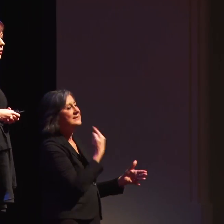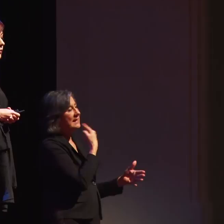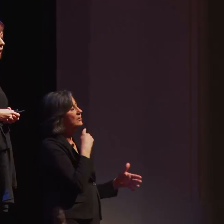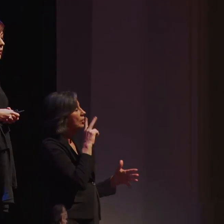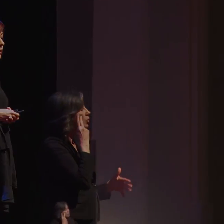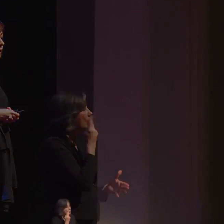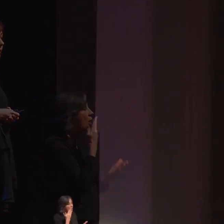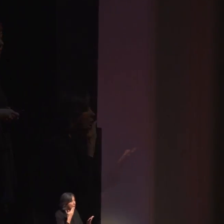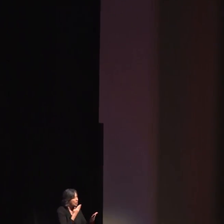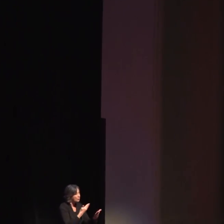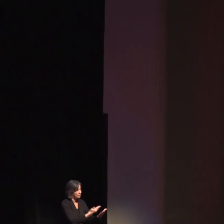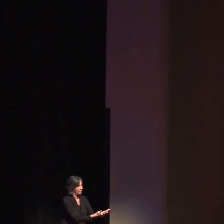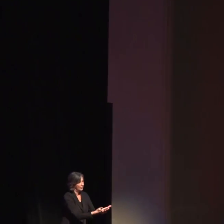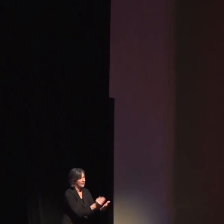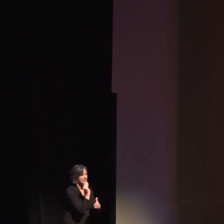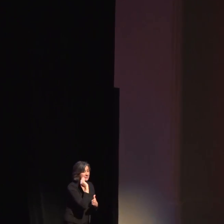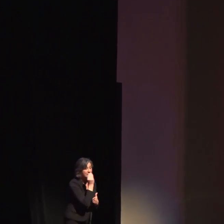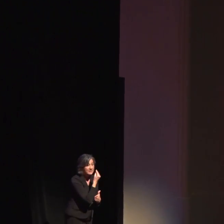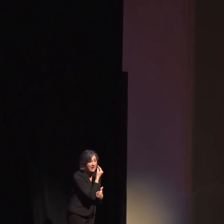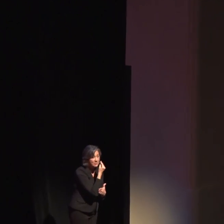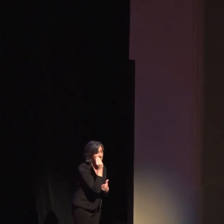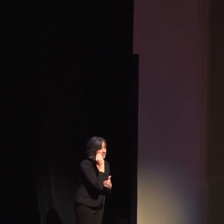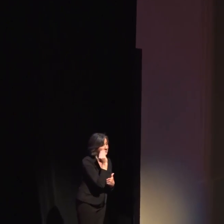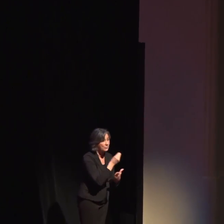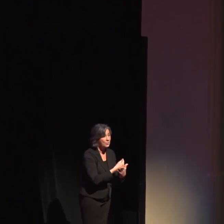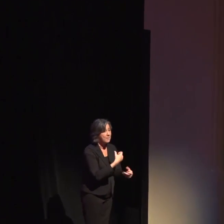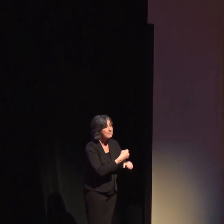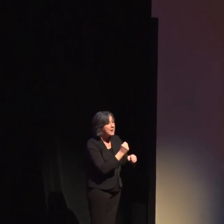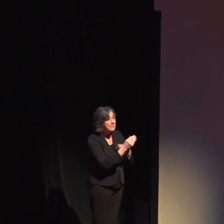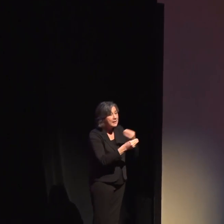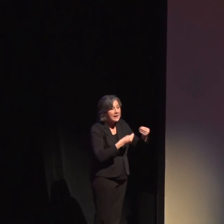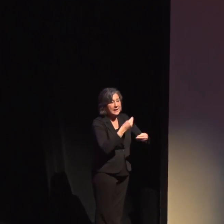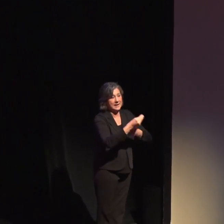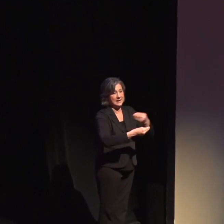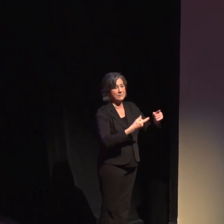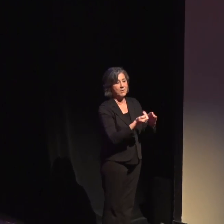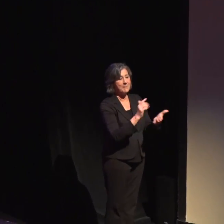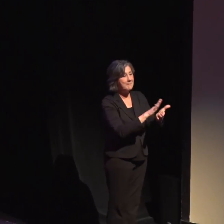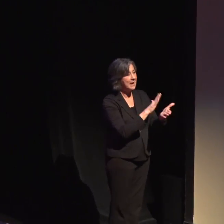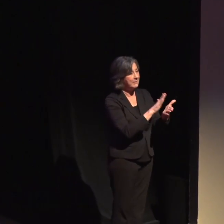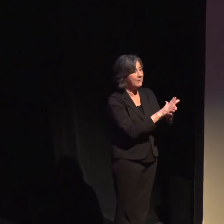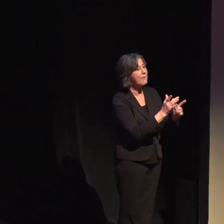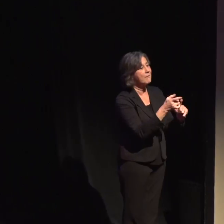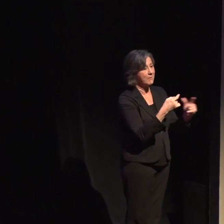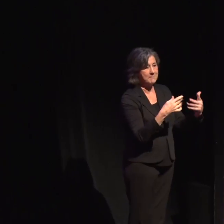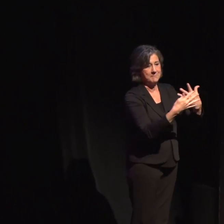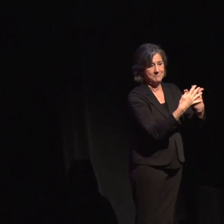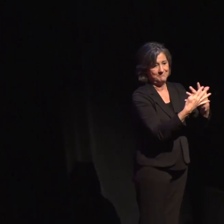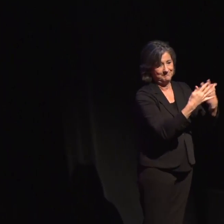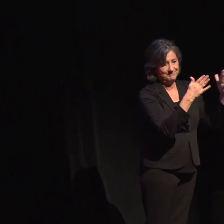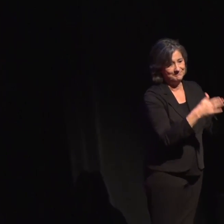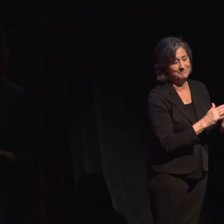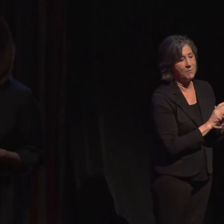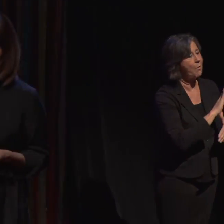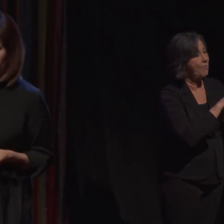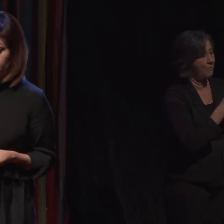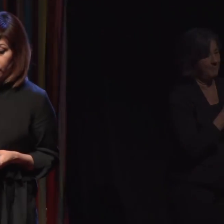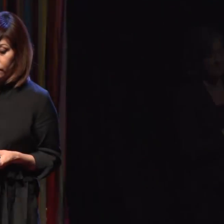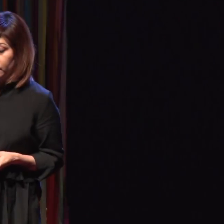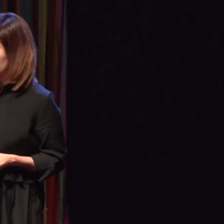all of those flowers on that wreath were made by hand, out of paper, by camp prisoners.